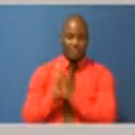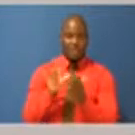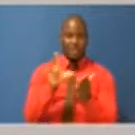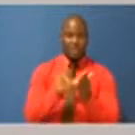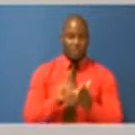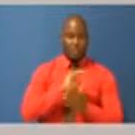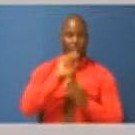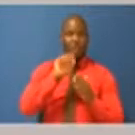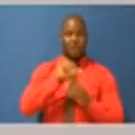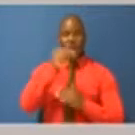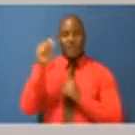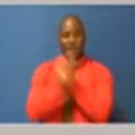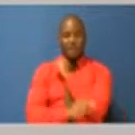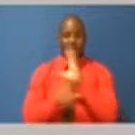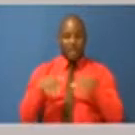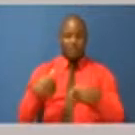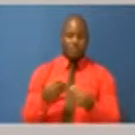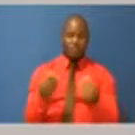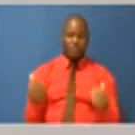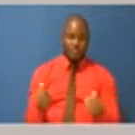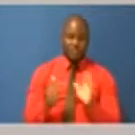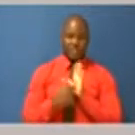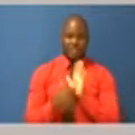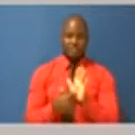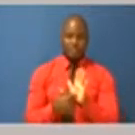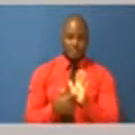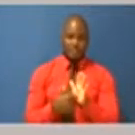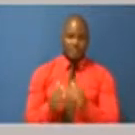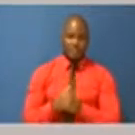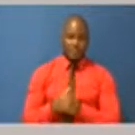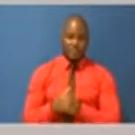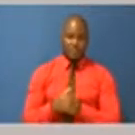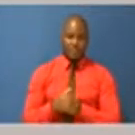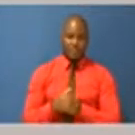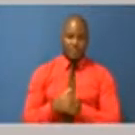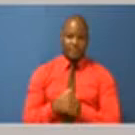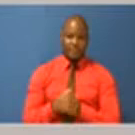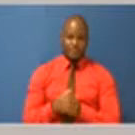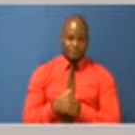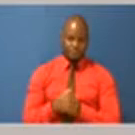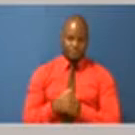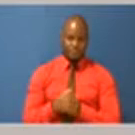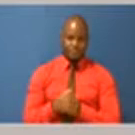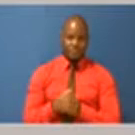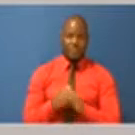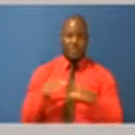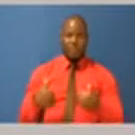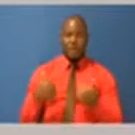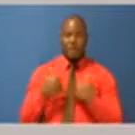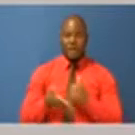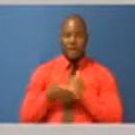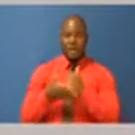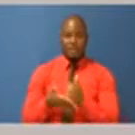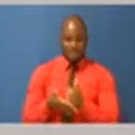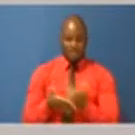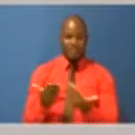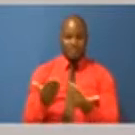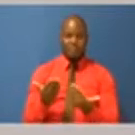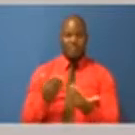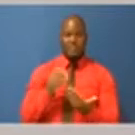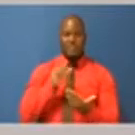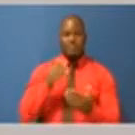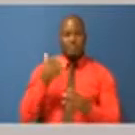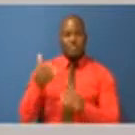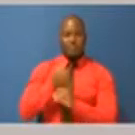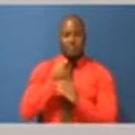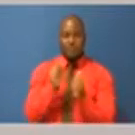countries how do you stop for example the sign of an ascari being in ascari how do you help the son of a mechanic